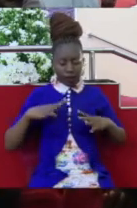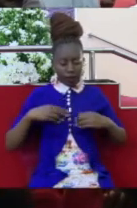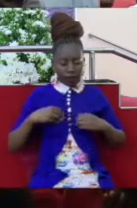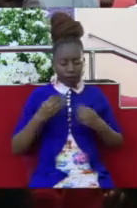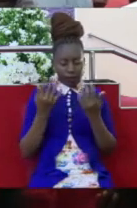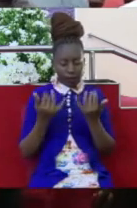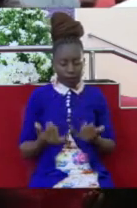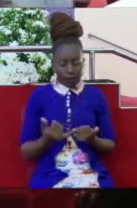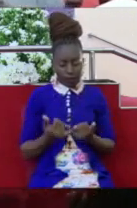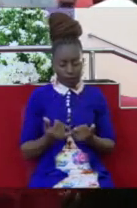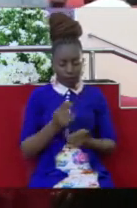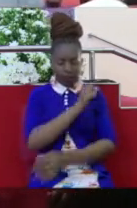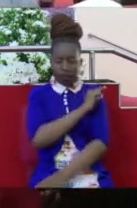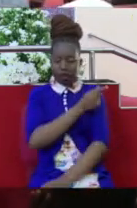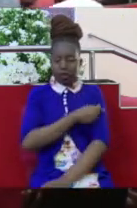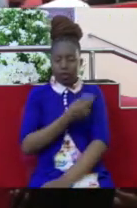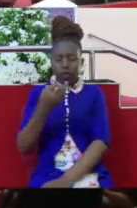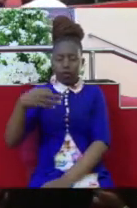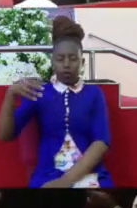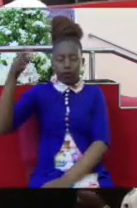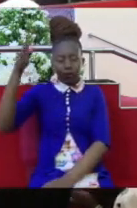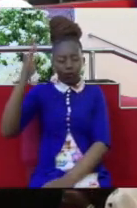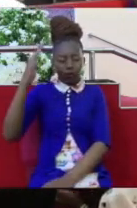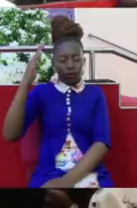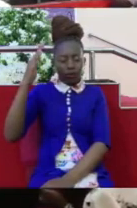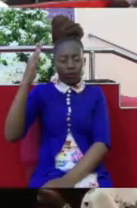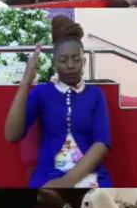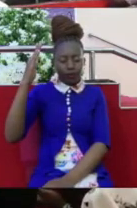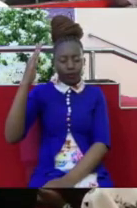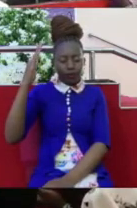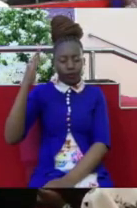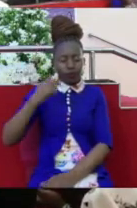I receive now the grace of God. The grace of God.